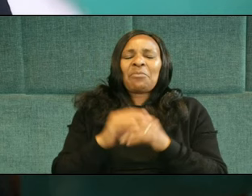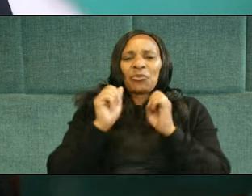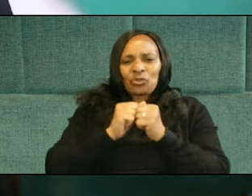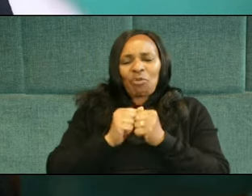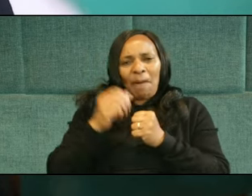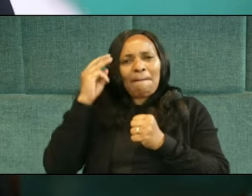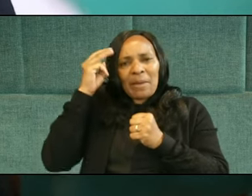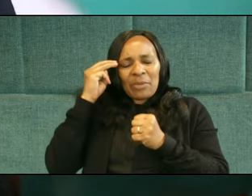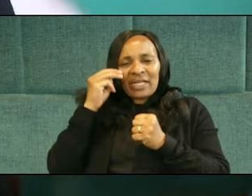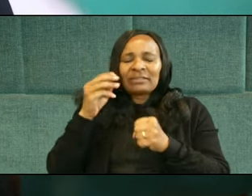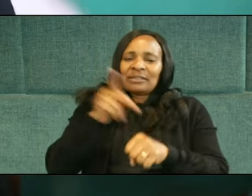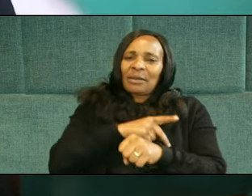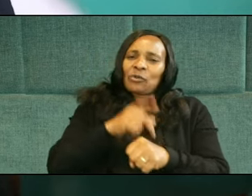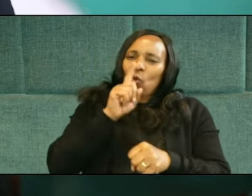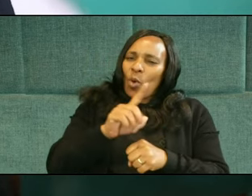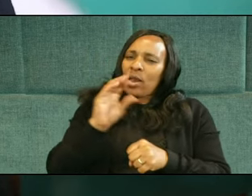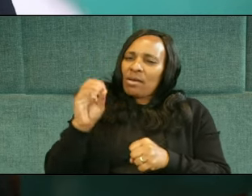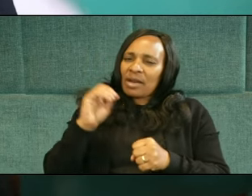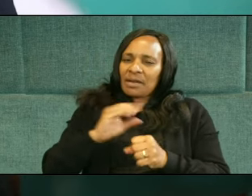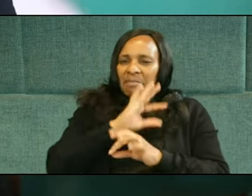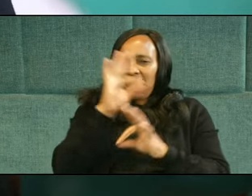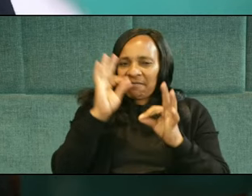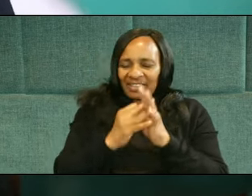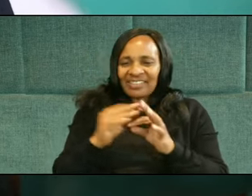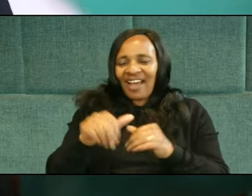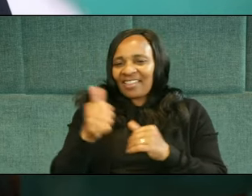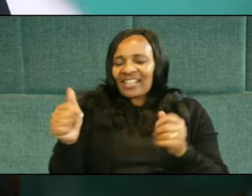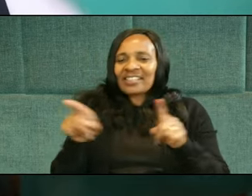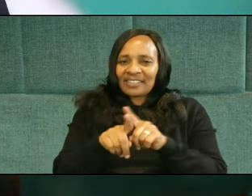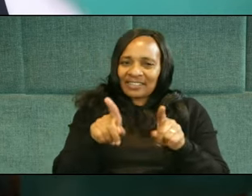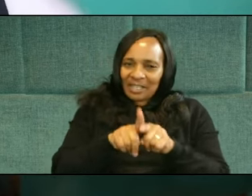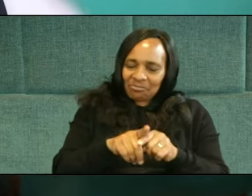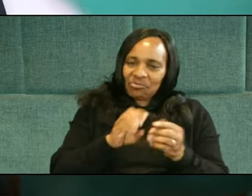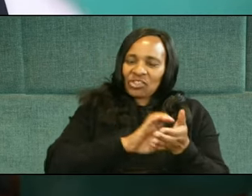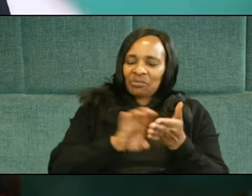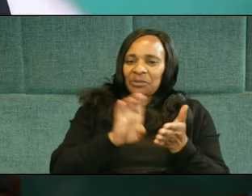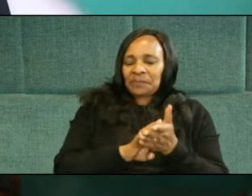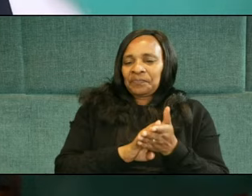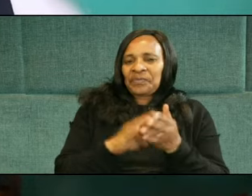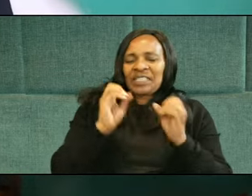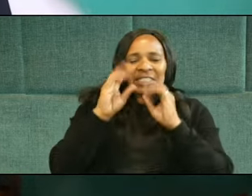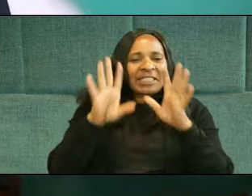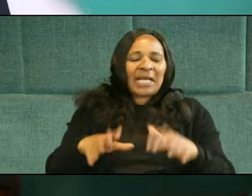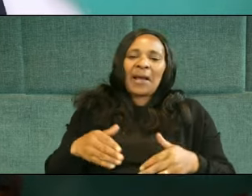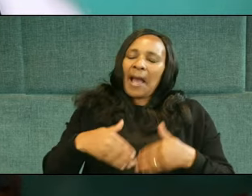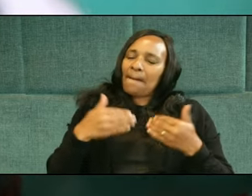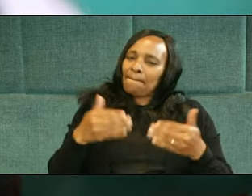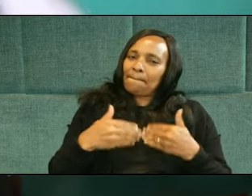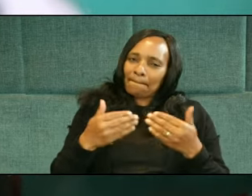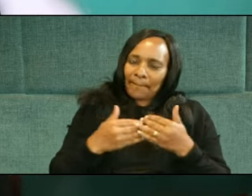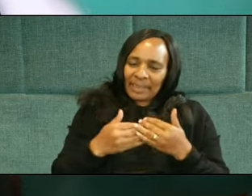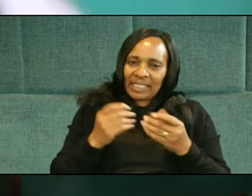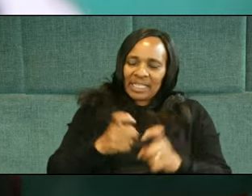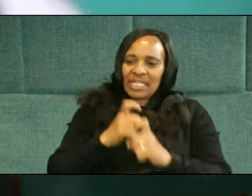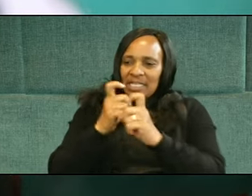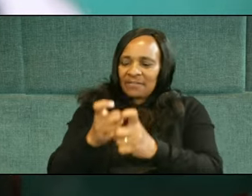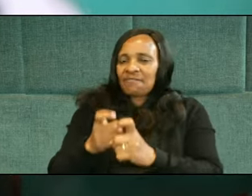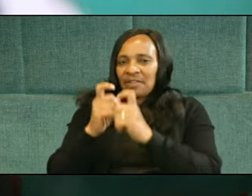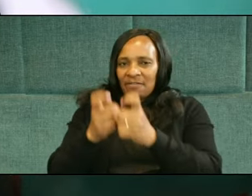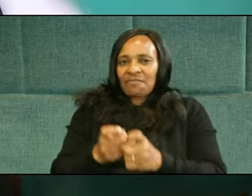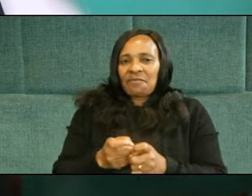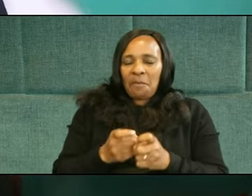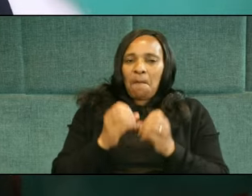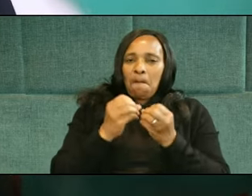Psalm 100 perfectly. Other children also recited the chapter. The teacher was very pleased. He gave the children more